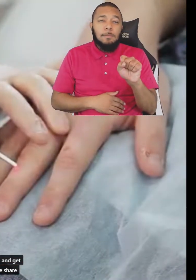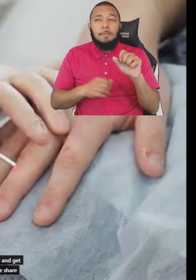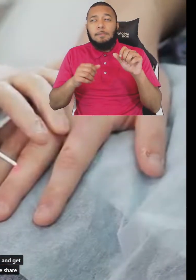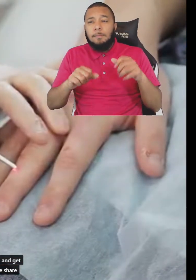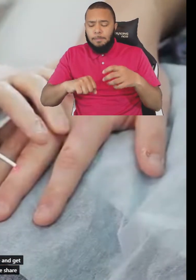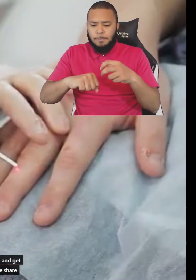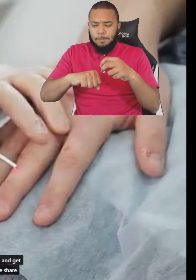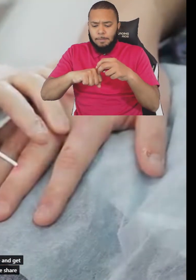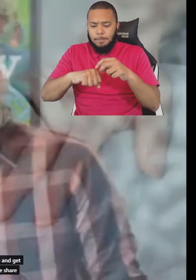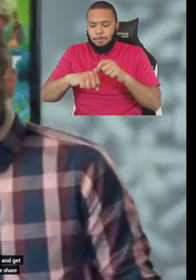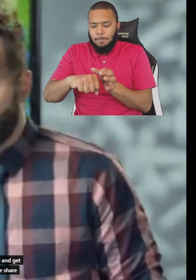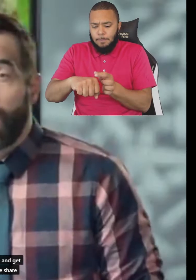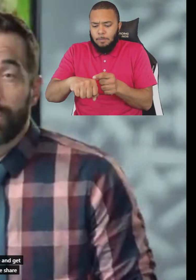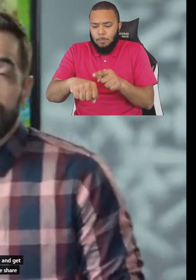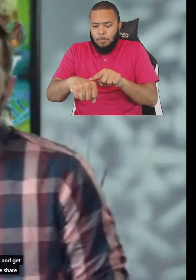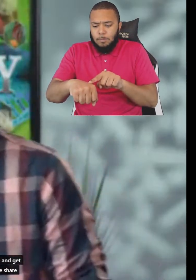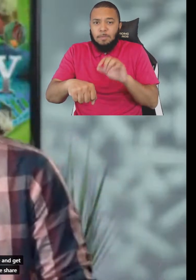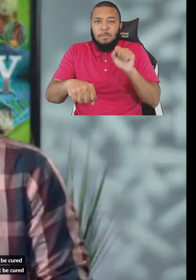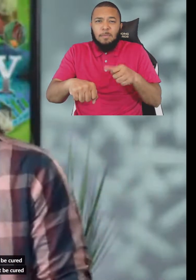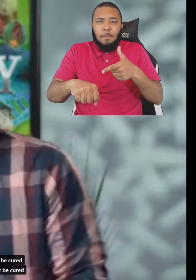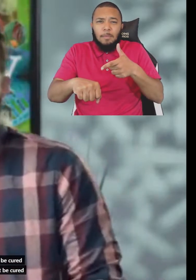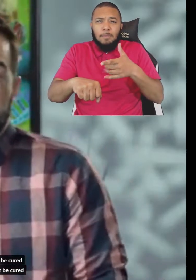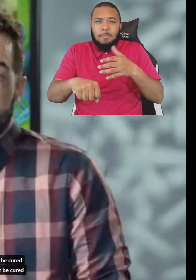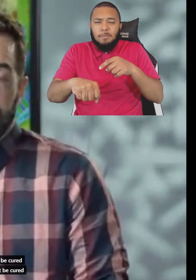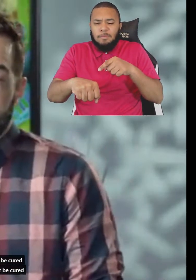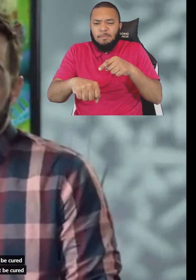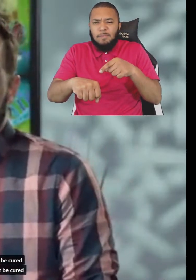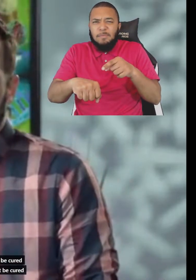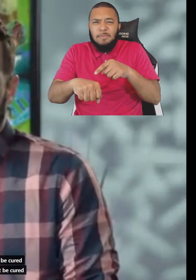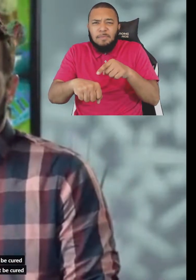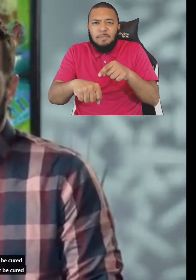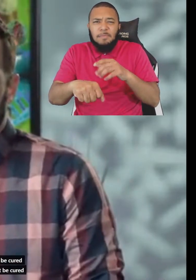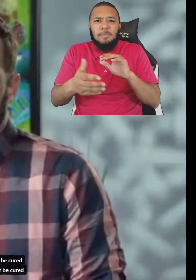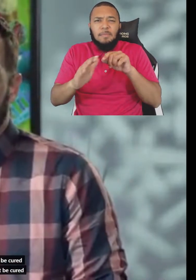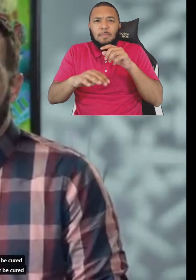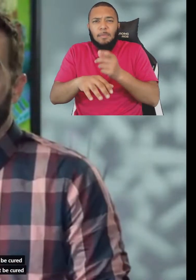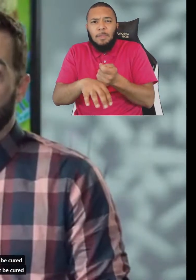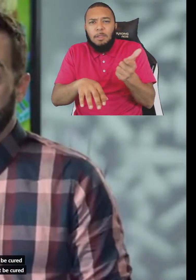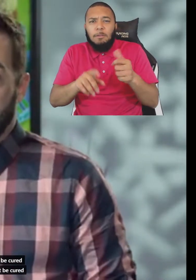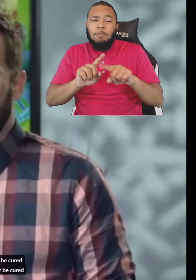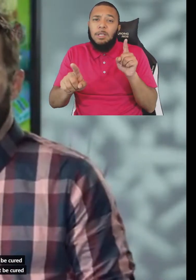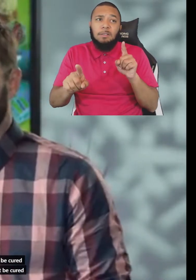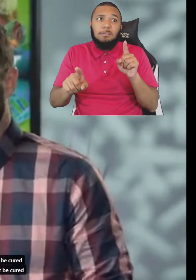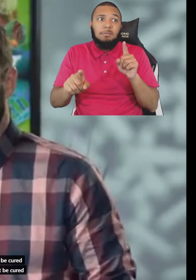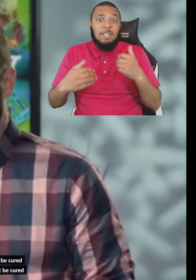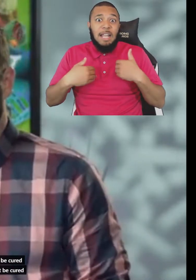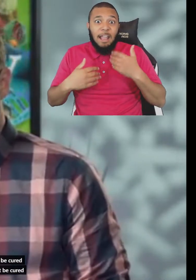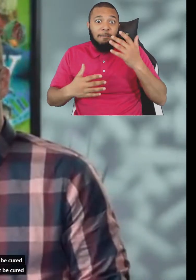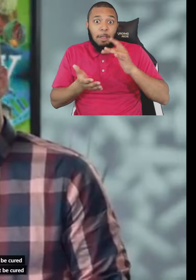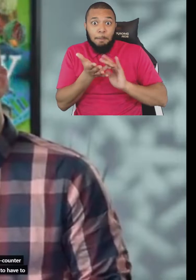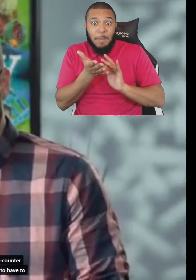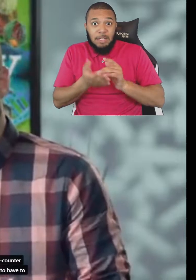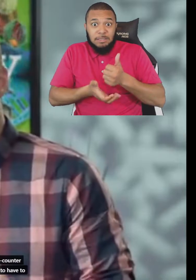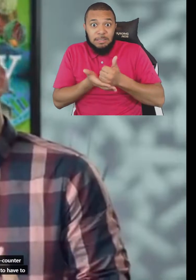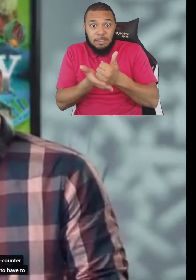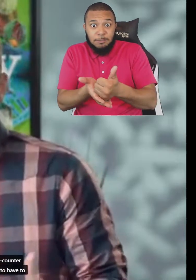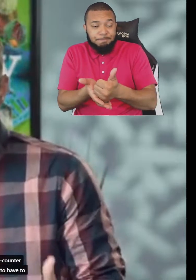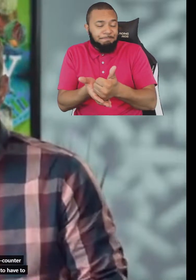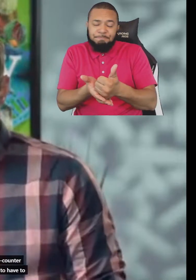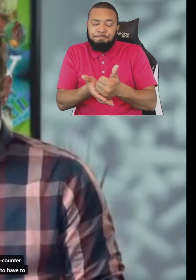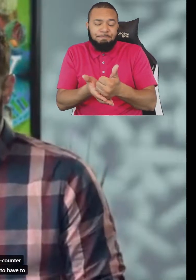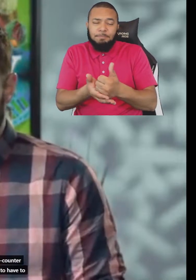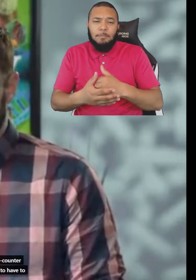medicine and get rid of them. So all of these share that in common. They can't be cured with an antibiotic. They can't be cured with some type